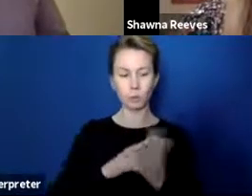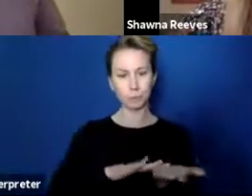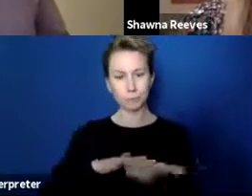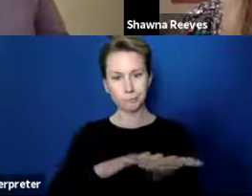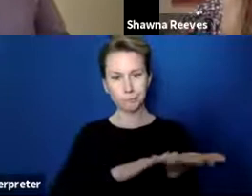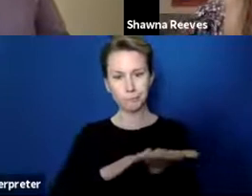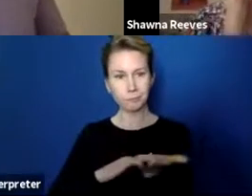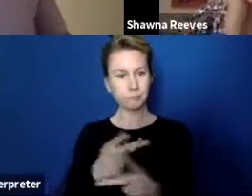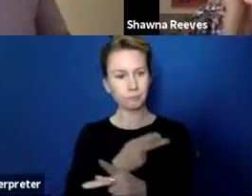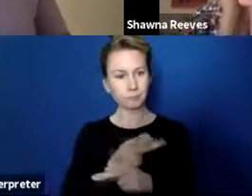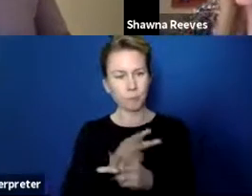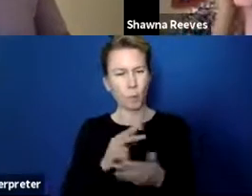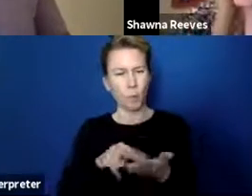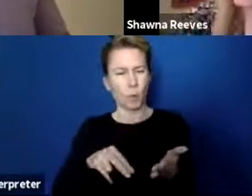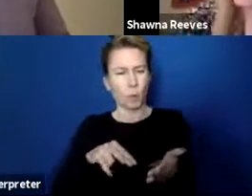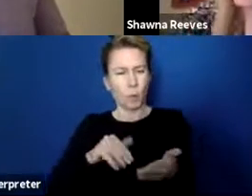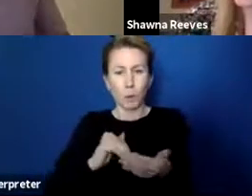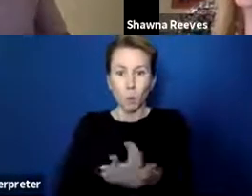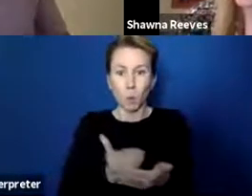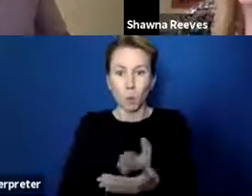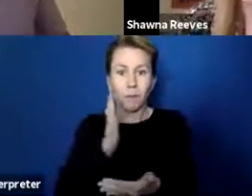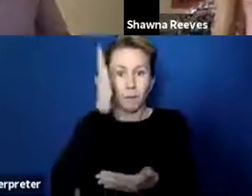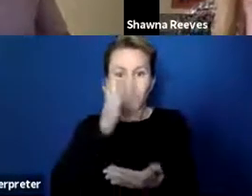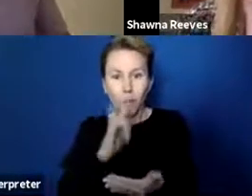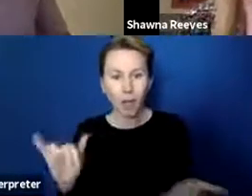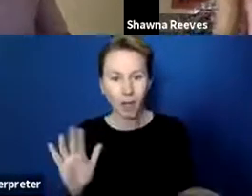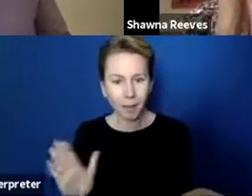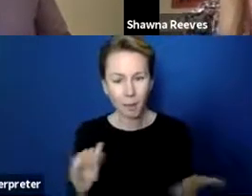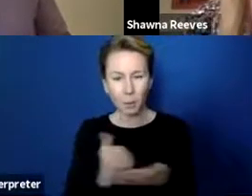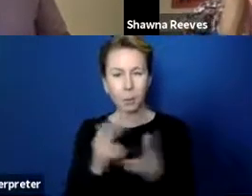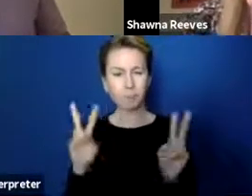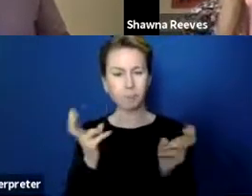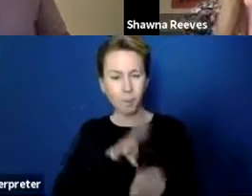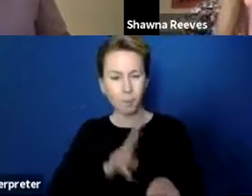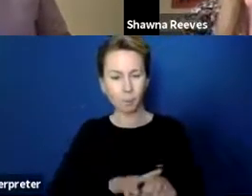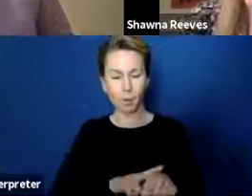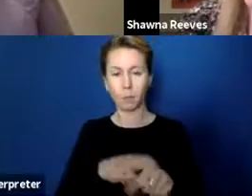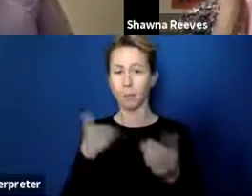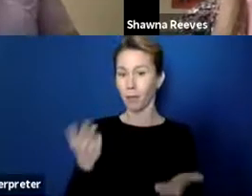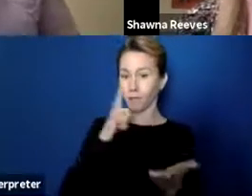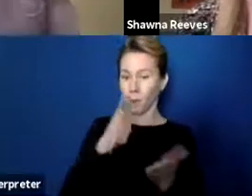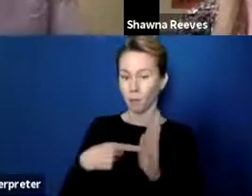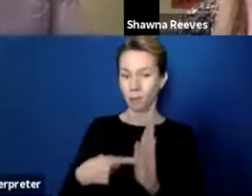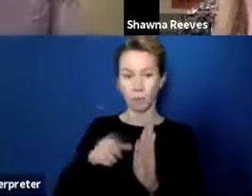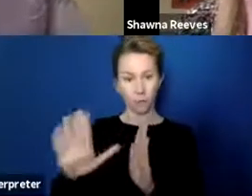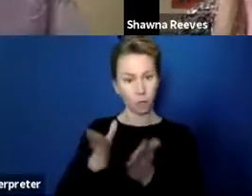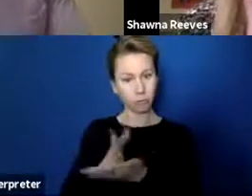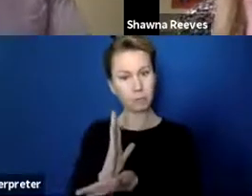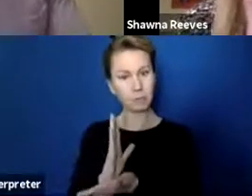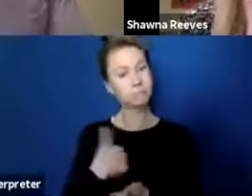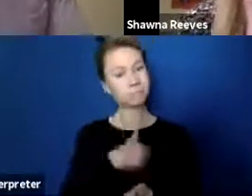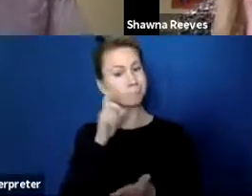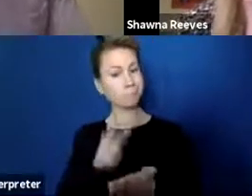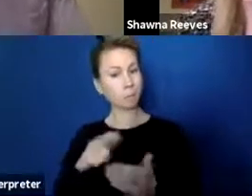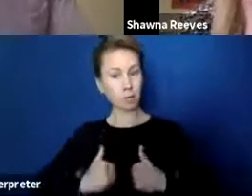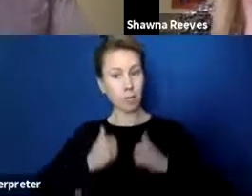how sort of visitors can return, we also need to think about how ombudsmen can be returning as well. It's very important that we start